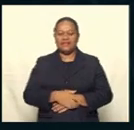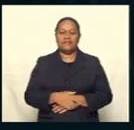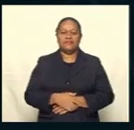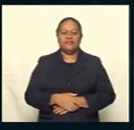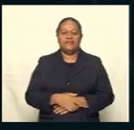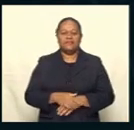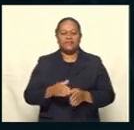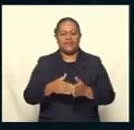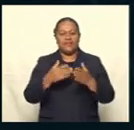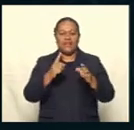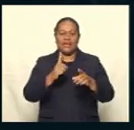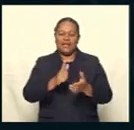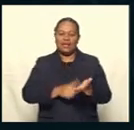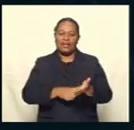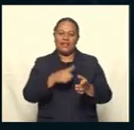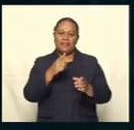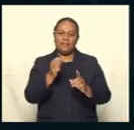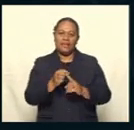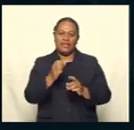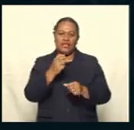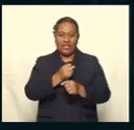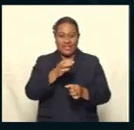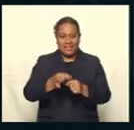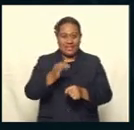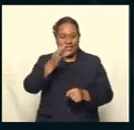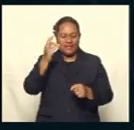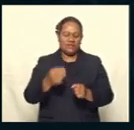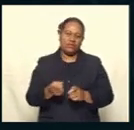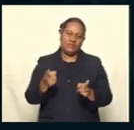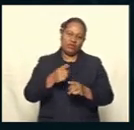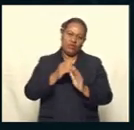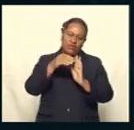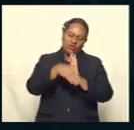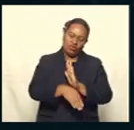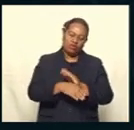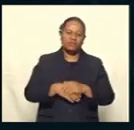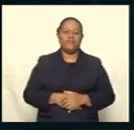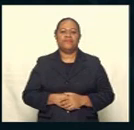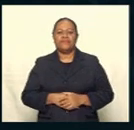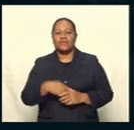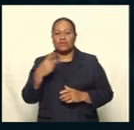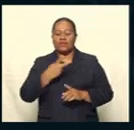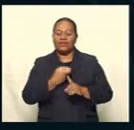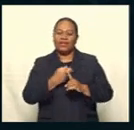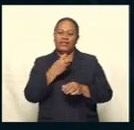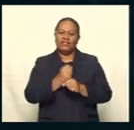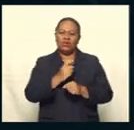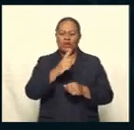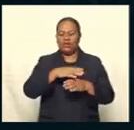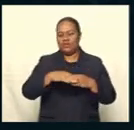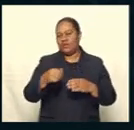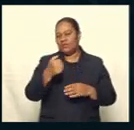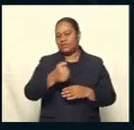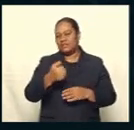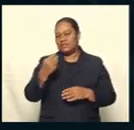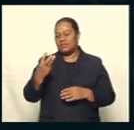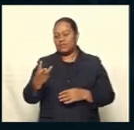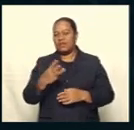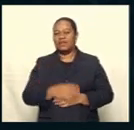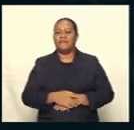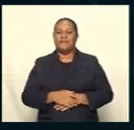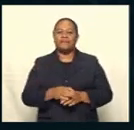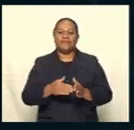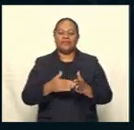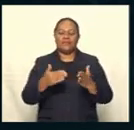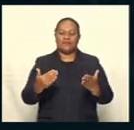$1.89. LPG prices will drop across the board. A 12 kg gas cylinder sees a $1.60 drop and will retail at